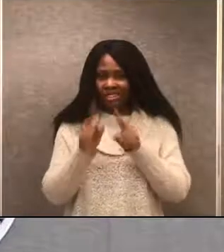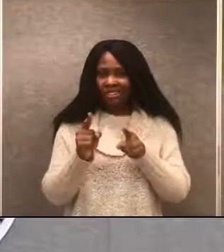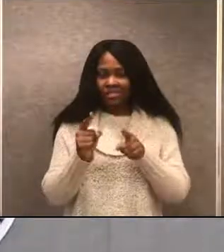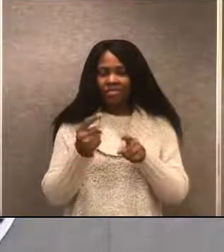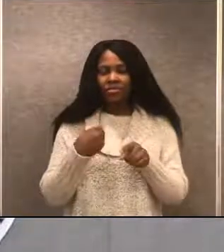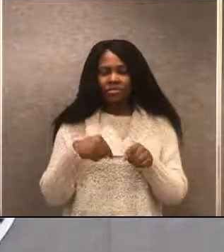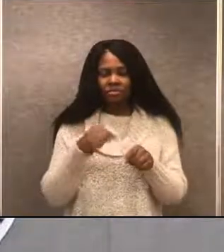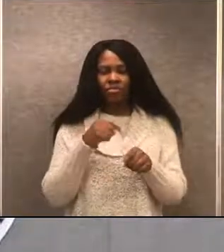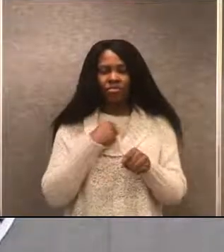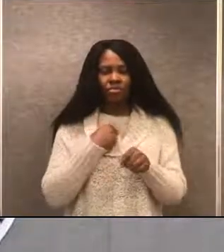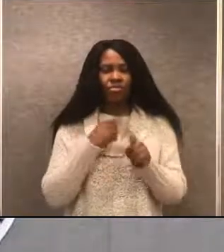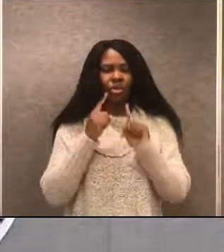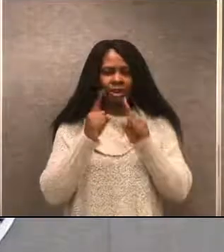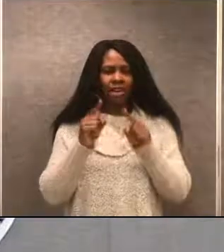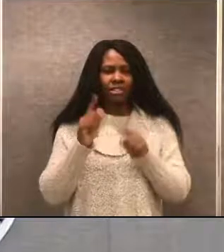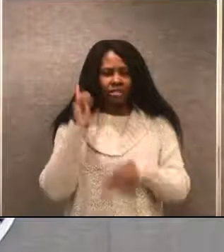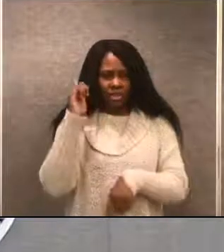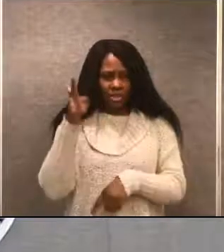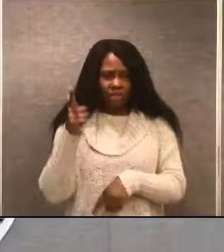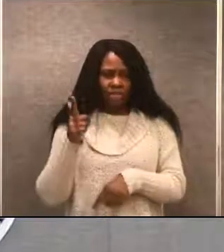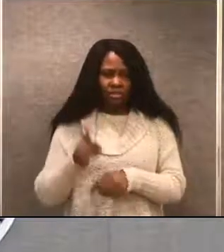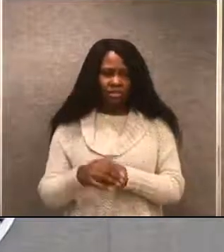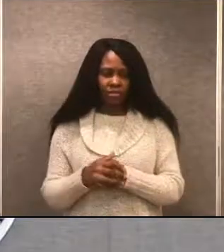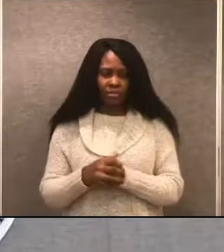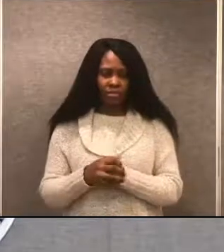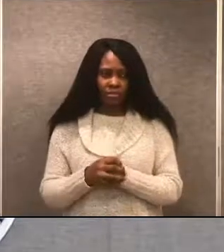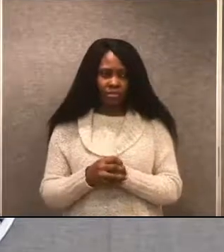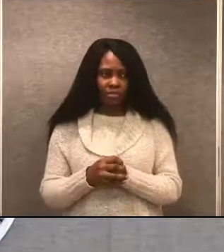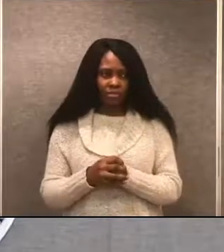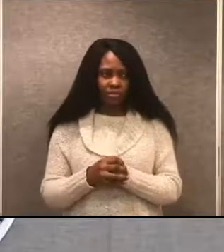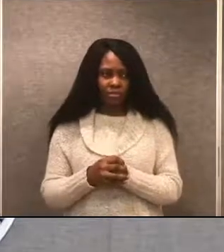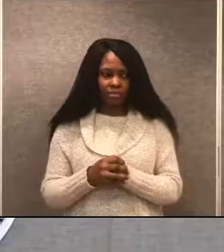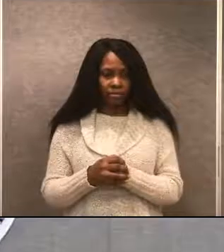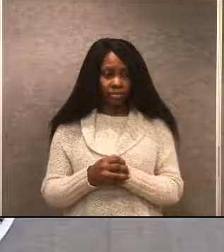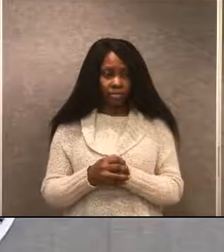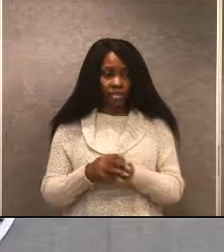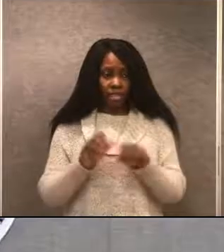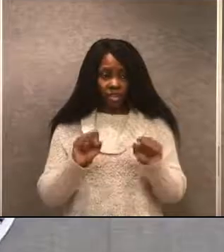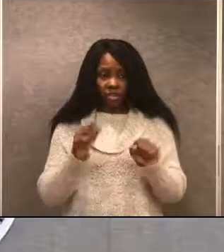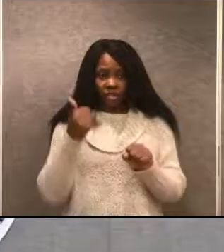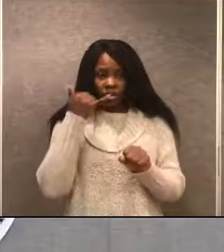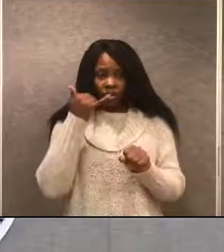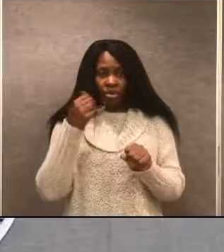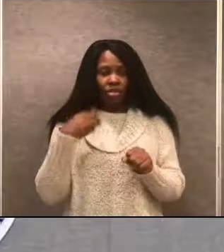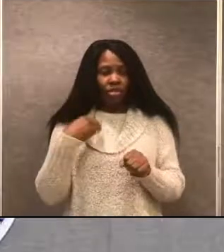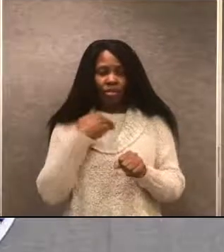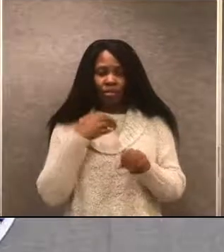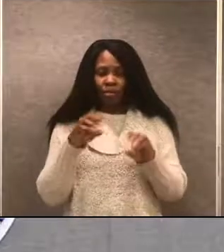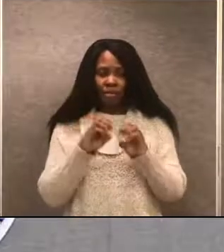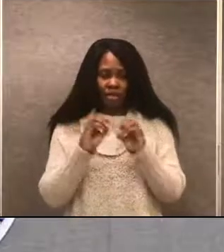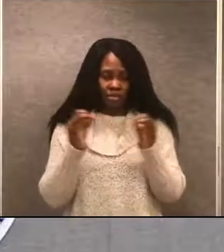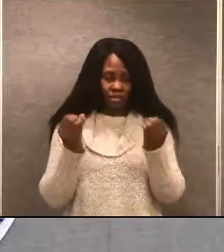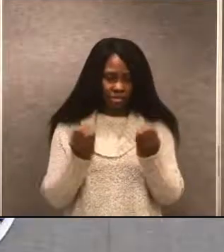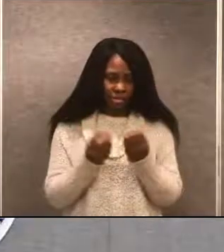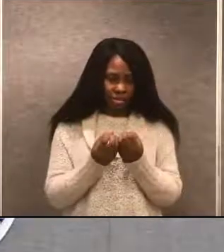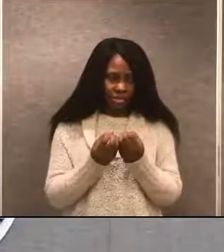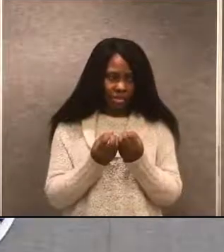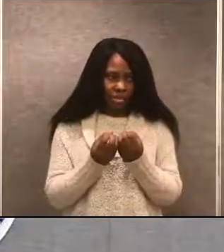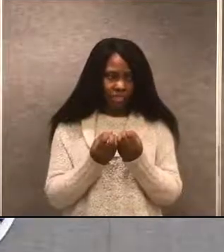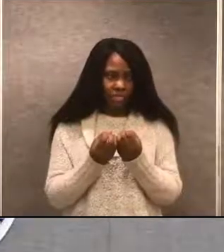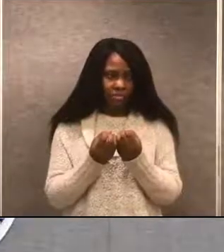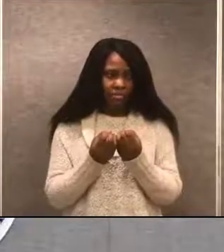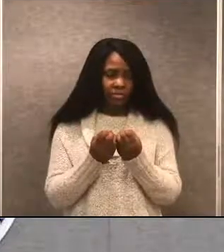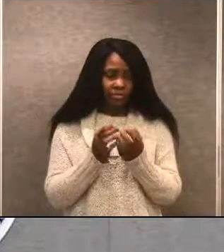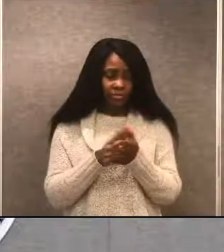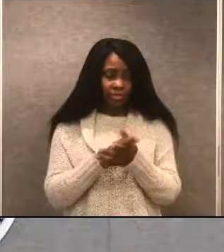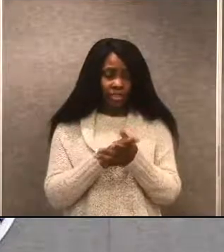sure you get your questions answered. And again, we said, you can call over to the mayor's office of constituent service. You